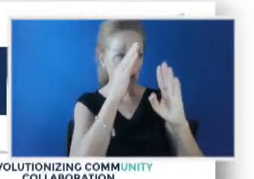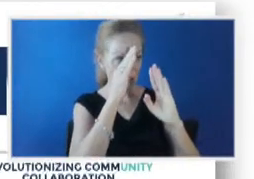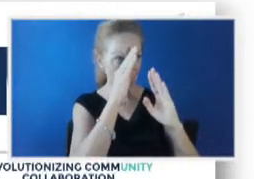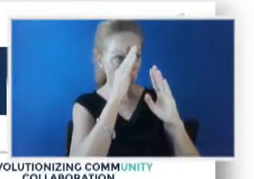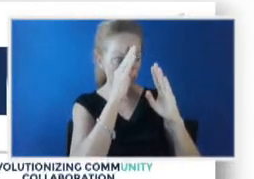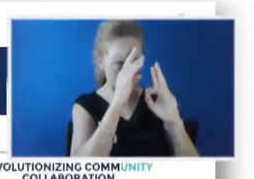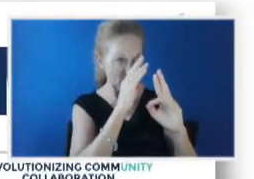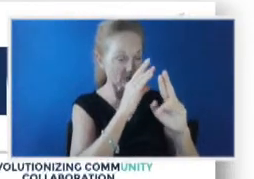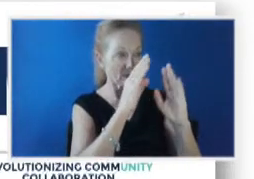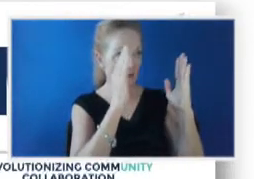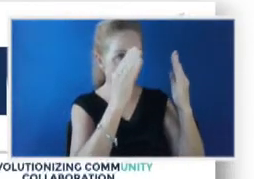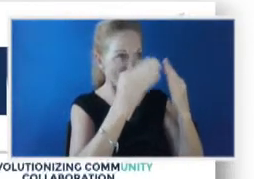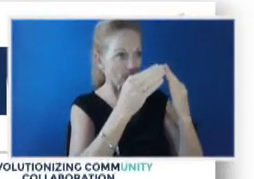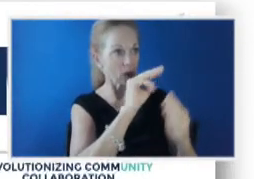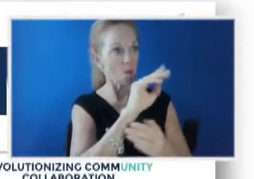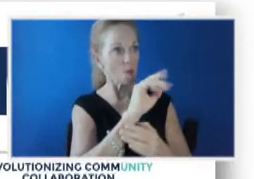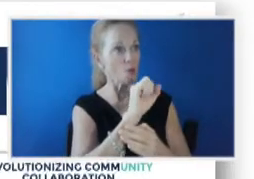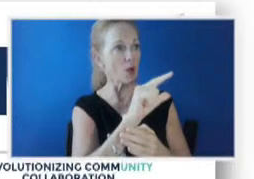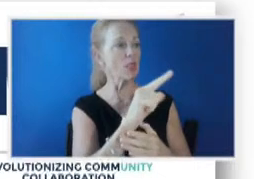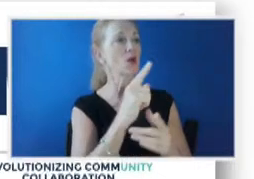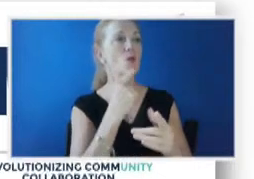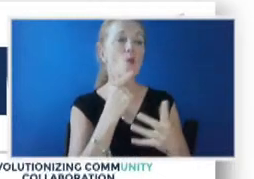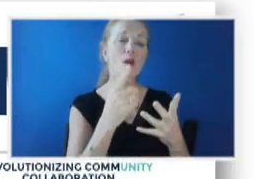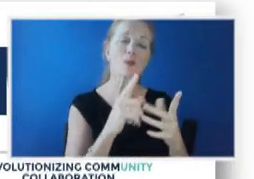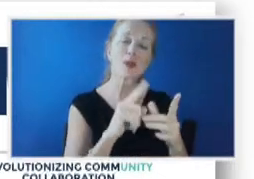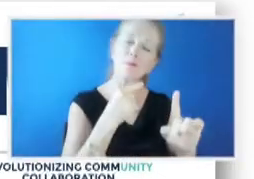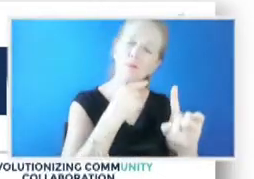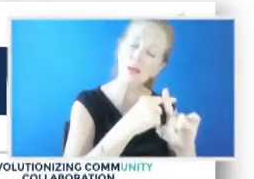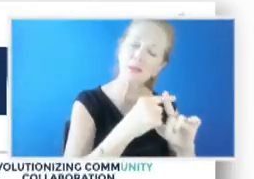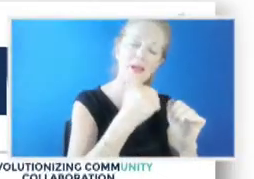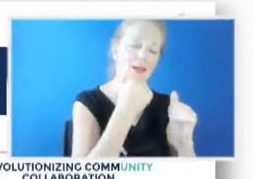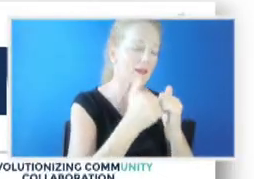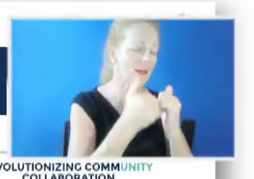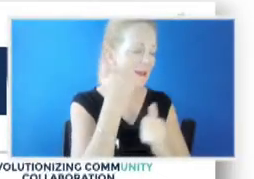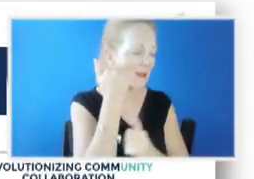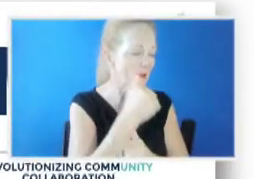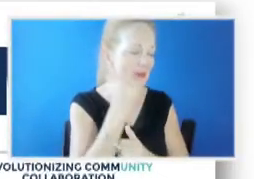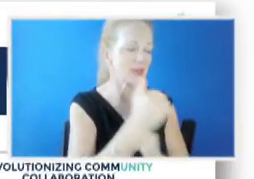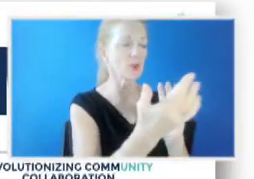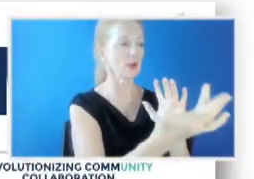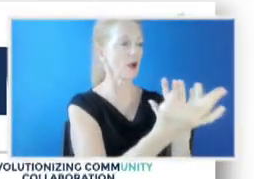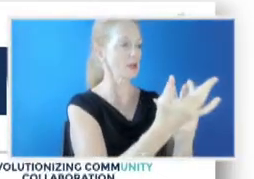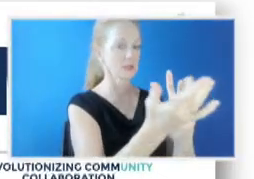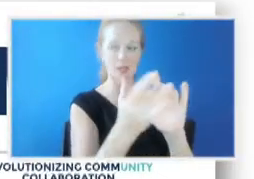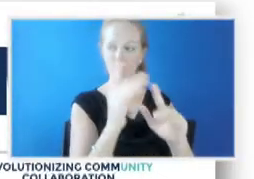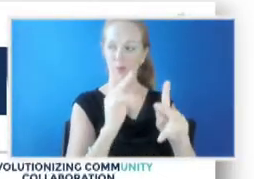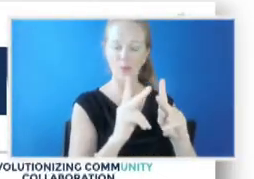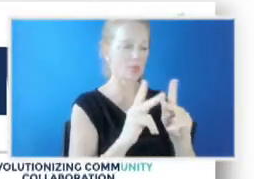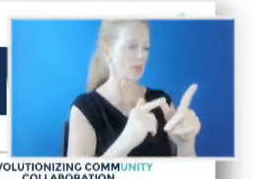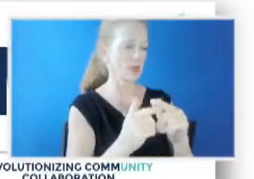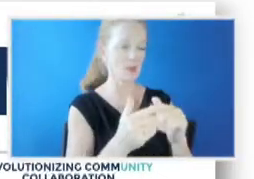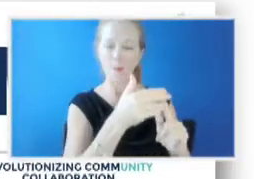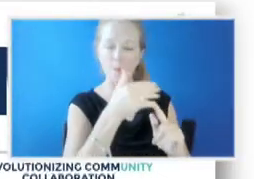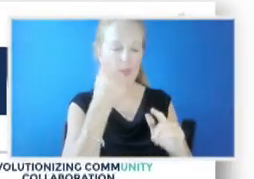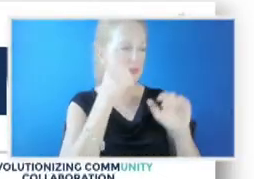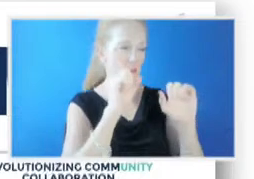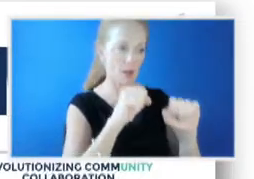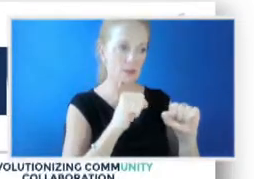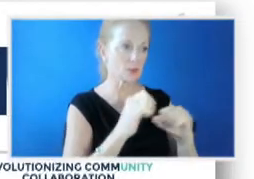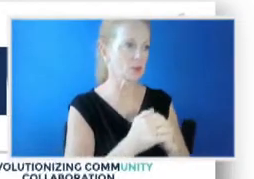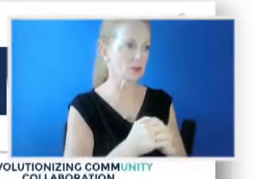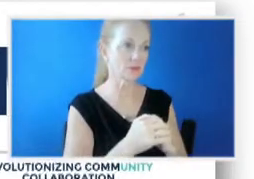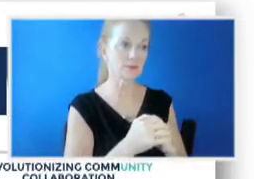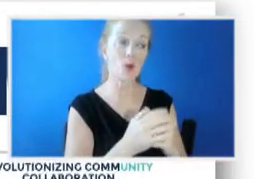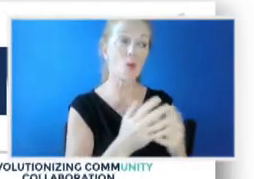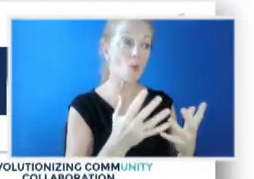want to be day makers in every day that we have contacts with individuals to the fullest extent that we can. And